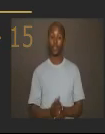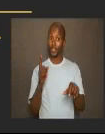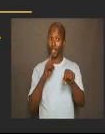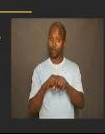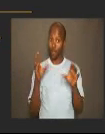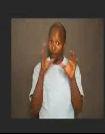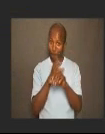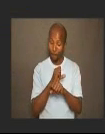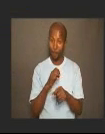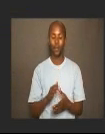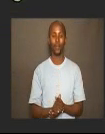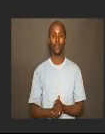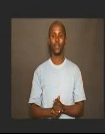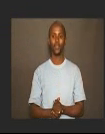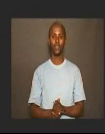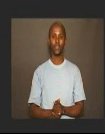Time's up.